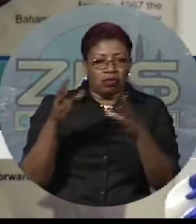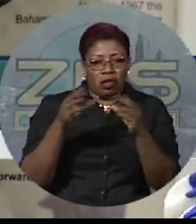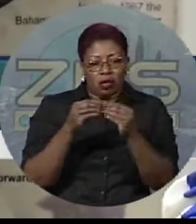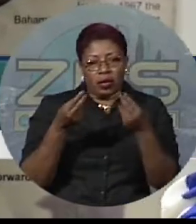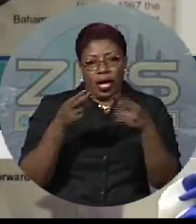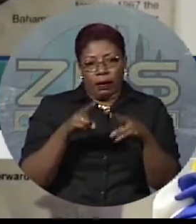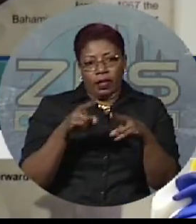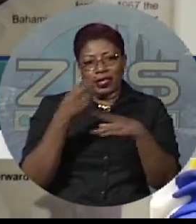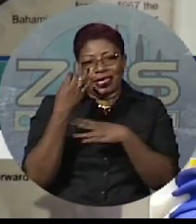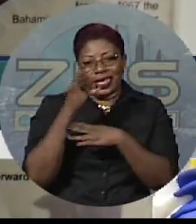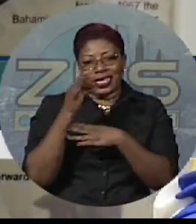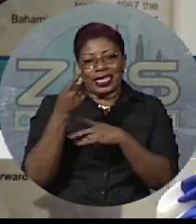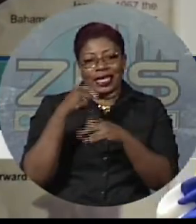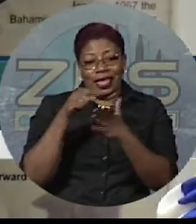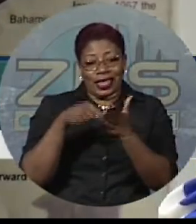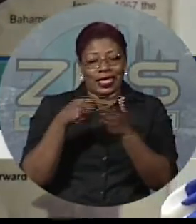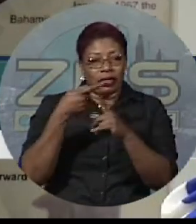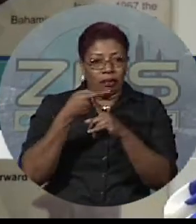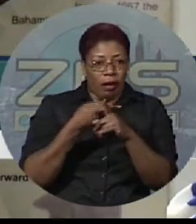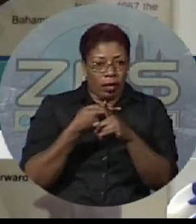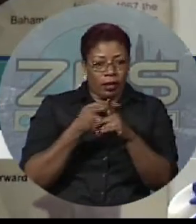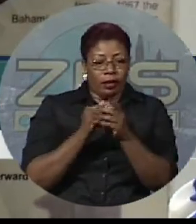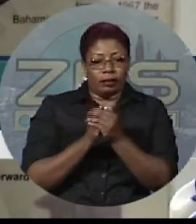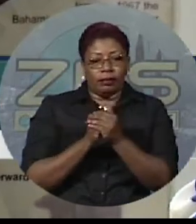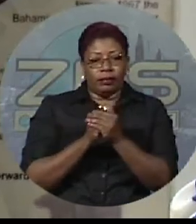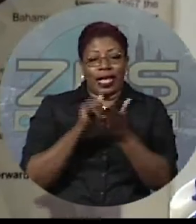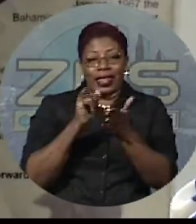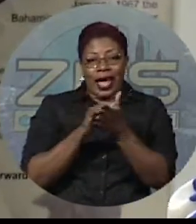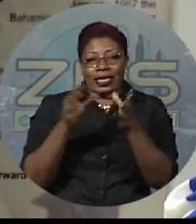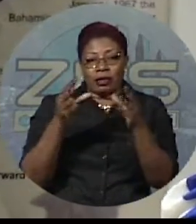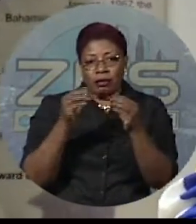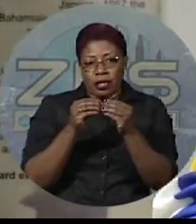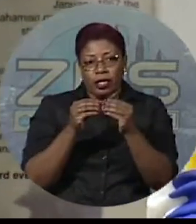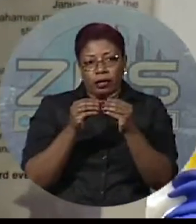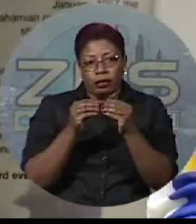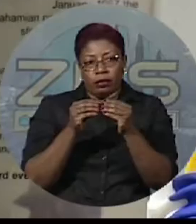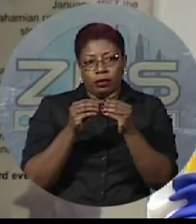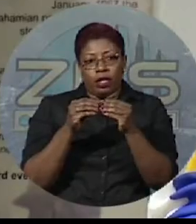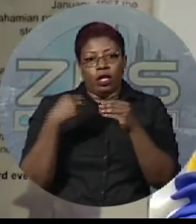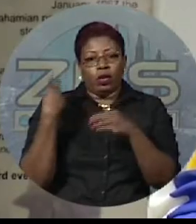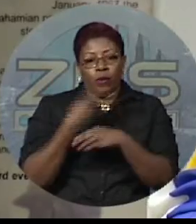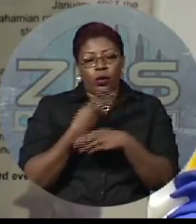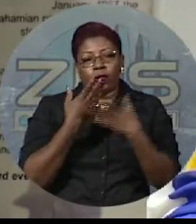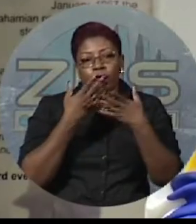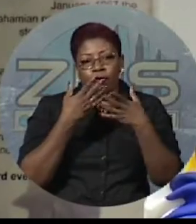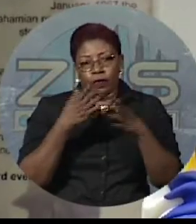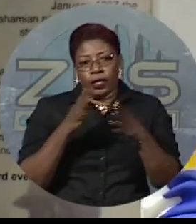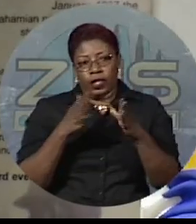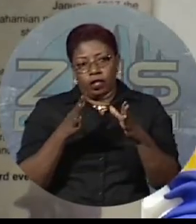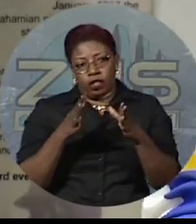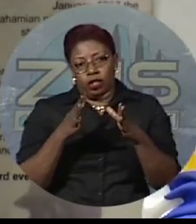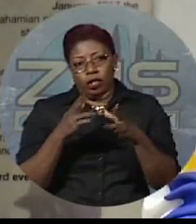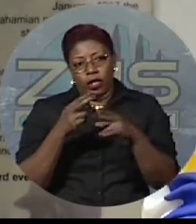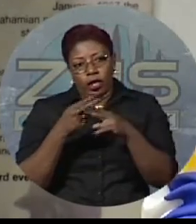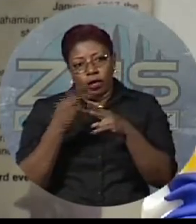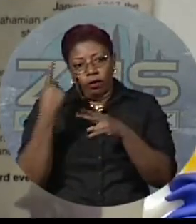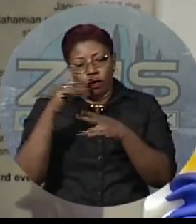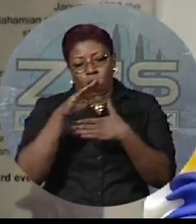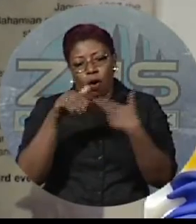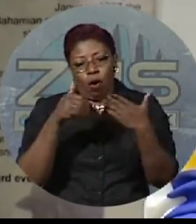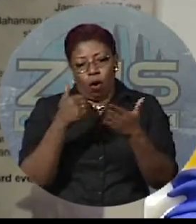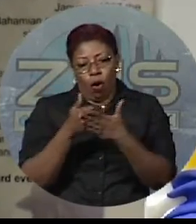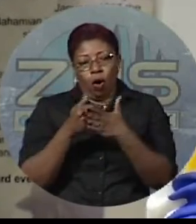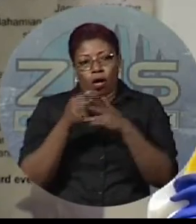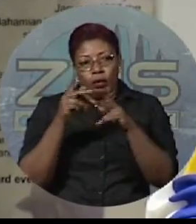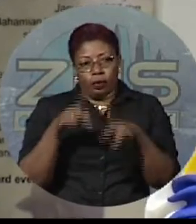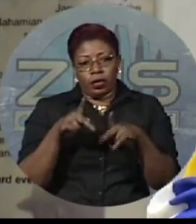19th of this month, and it is at that meeting that we expect to complete the ratification for all